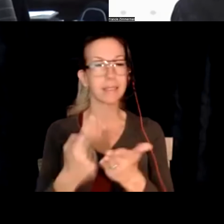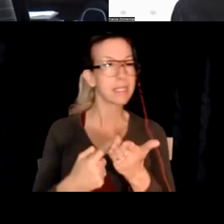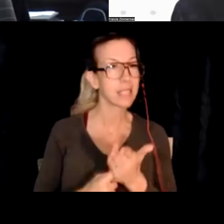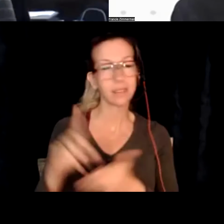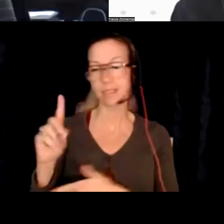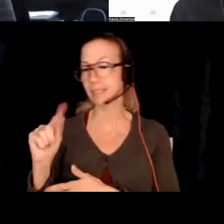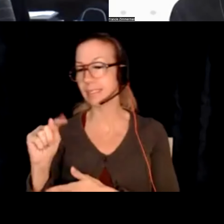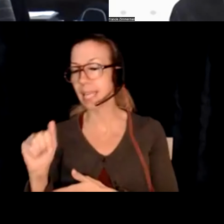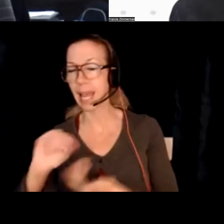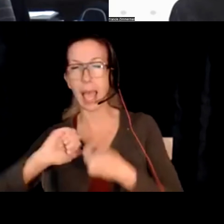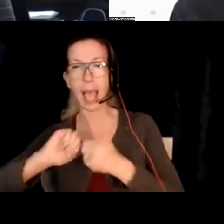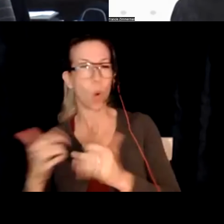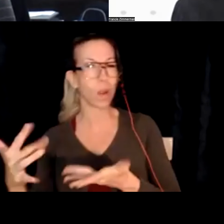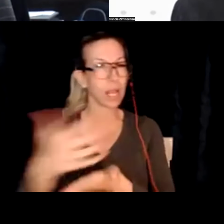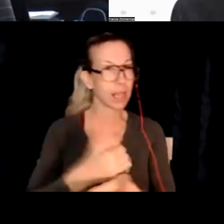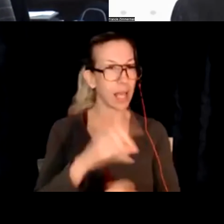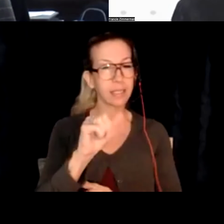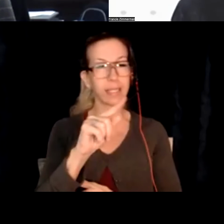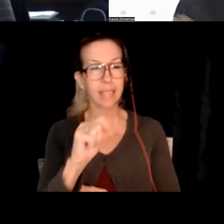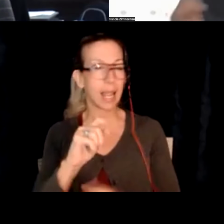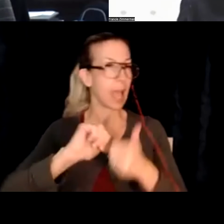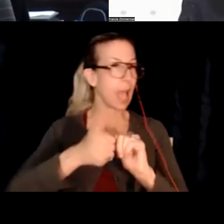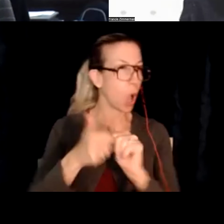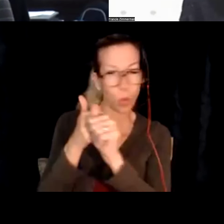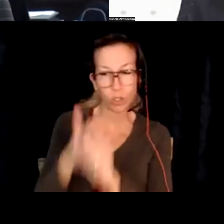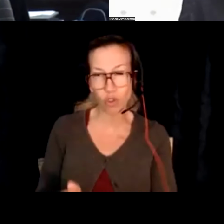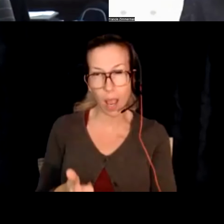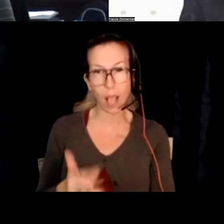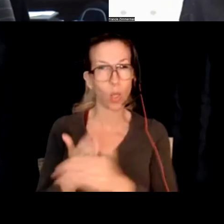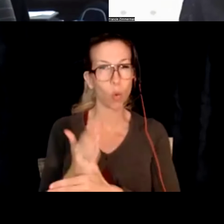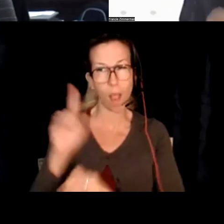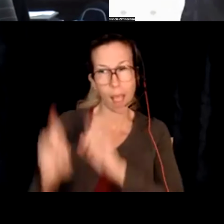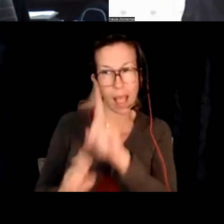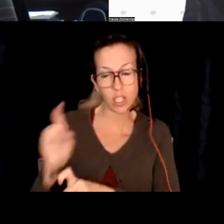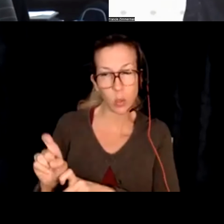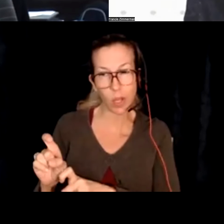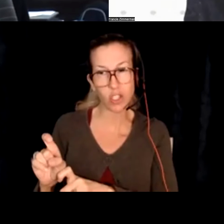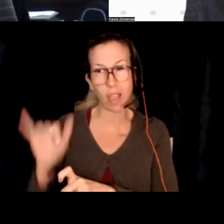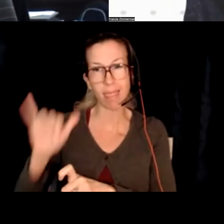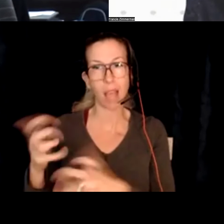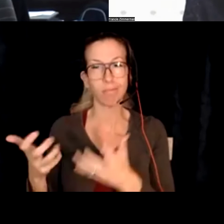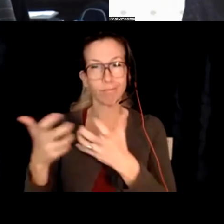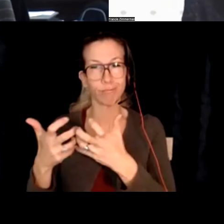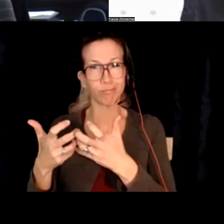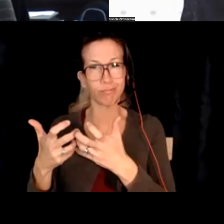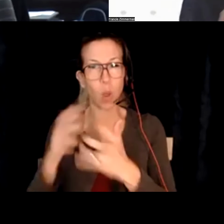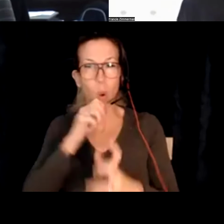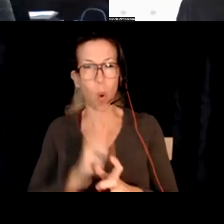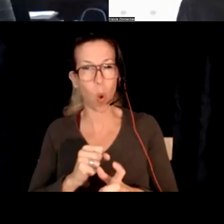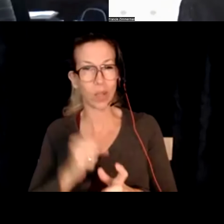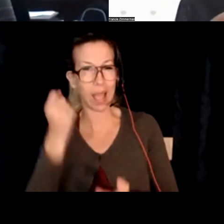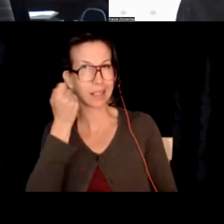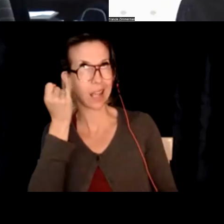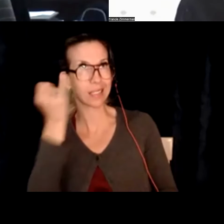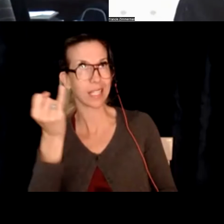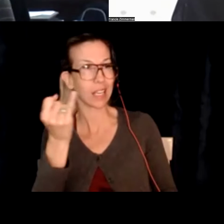we've gotten kind of trapped into asking questions that fit with our old notion of gender and our old notion of race and ethnicity. And we've really got